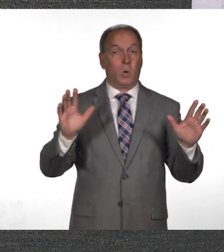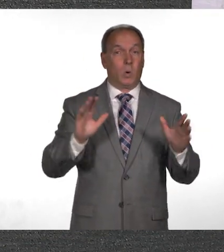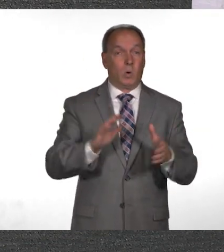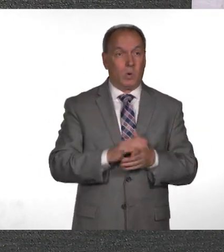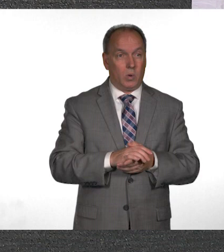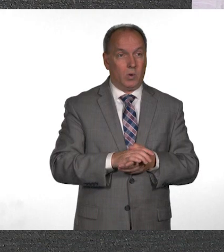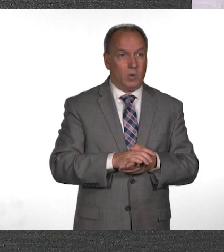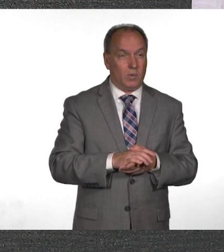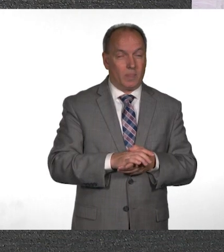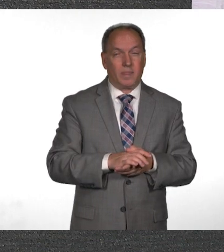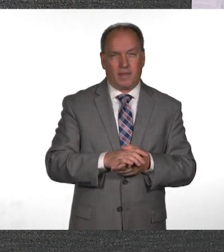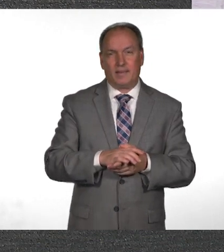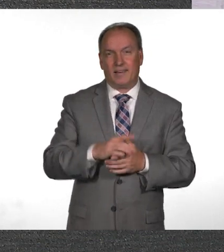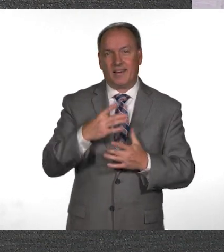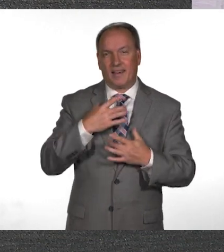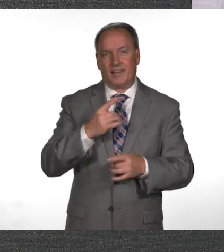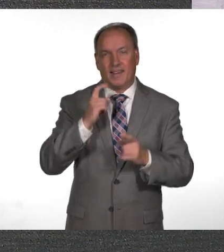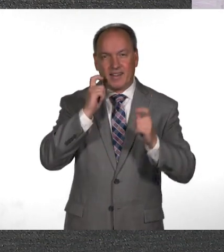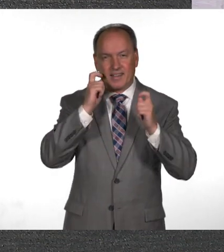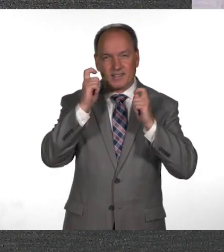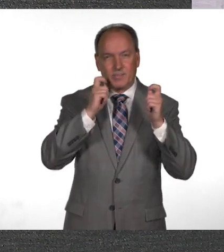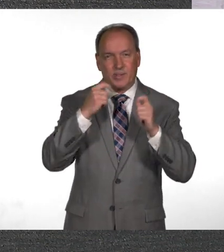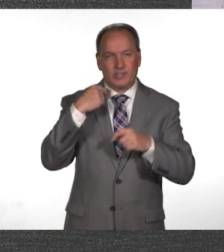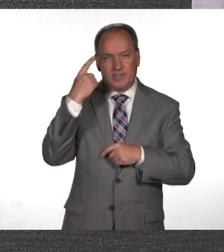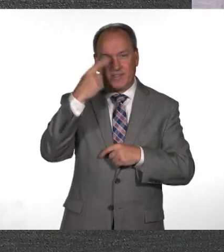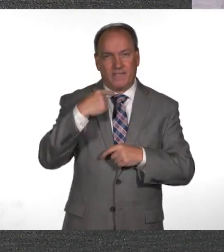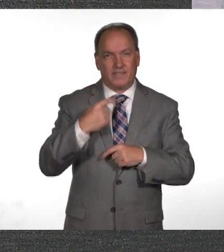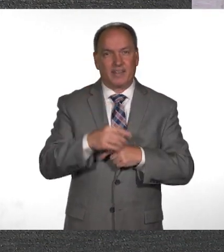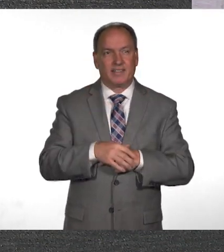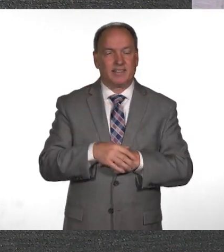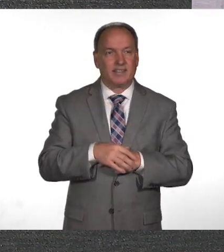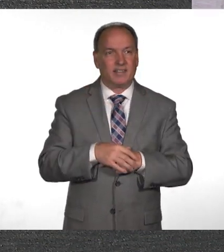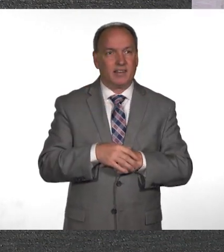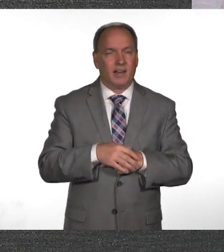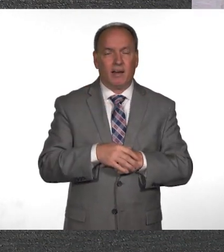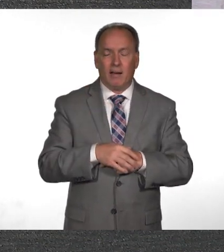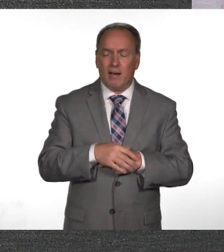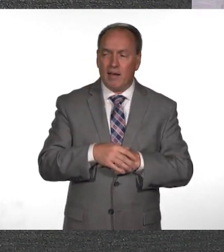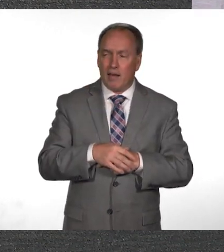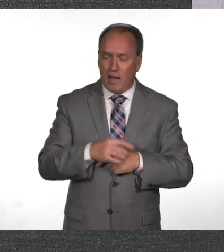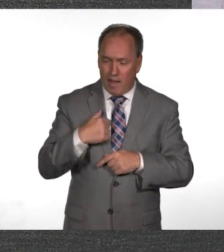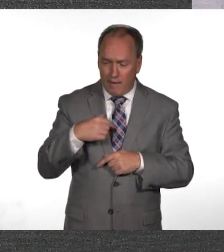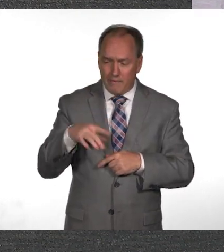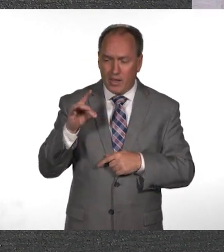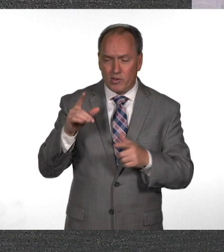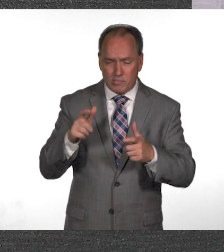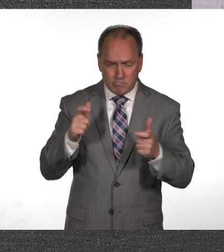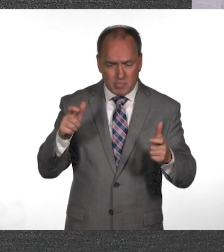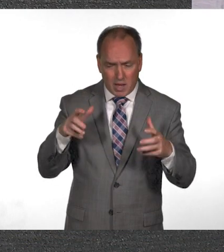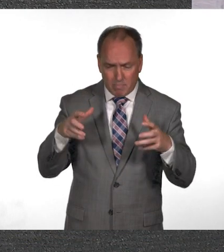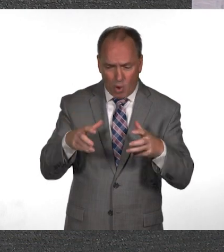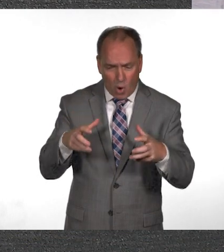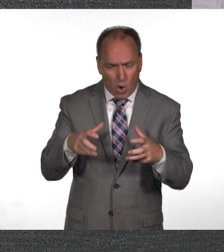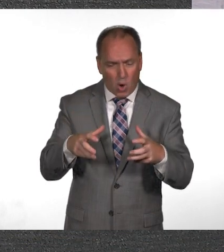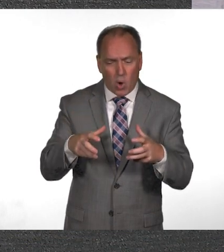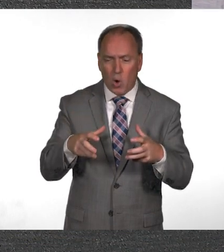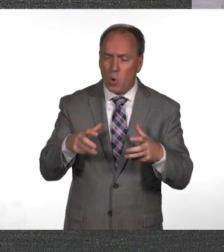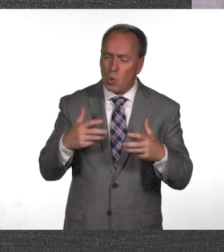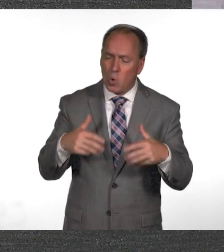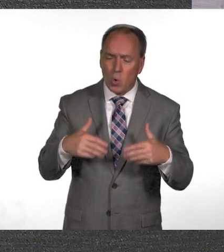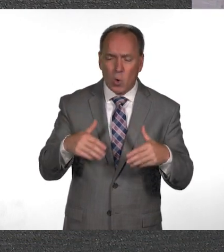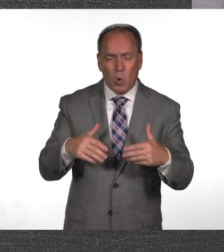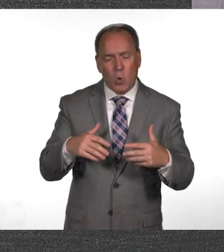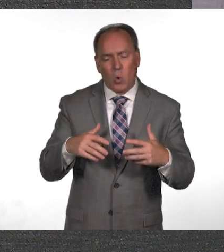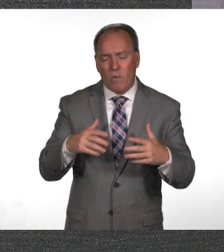I love the expressions on the faces in these books. I found a big ball, and it was